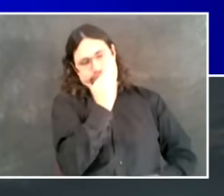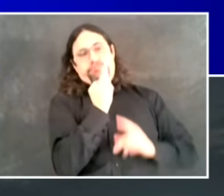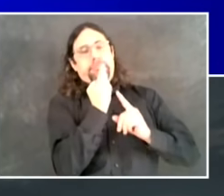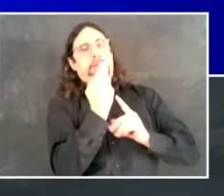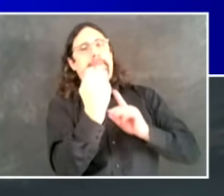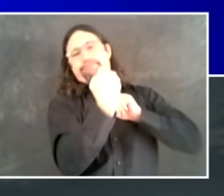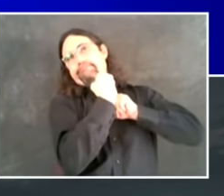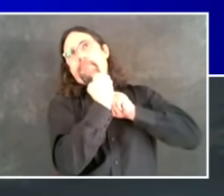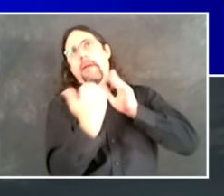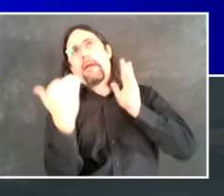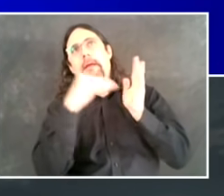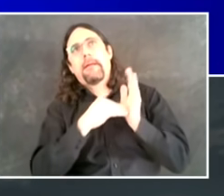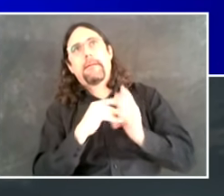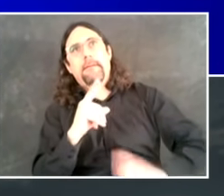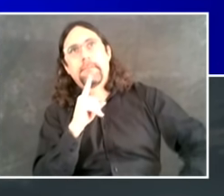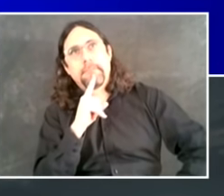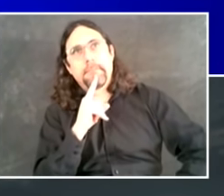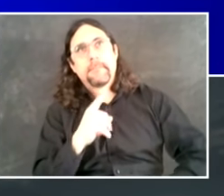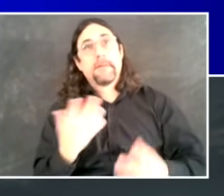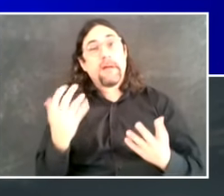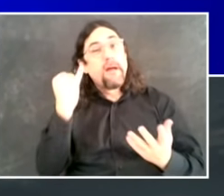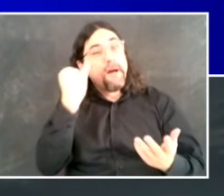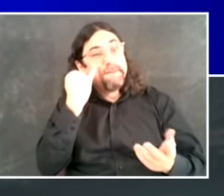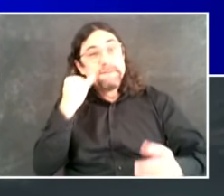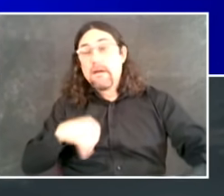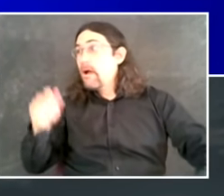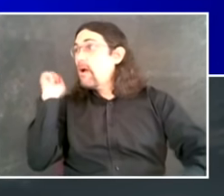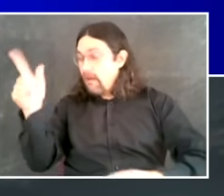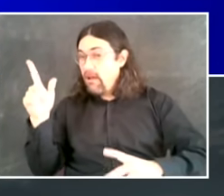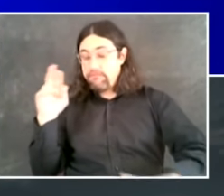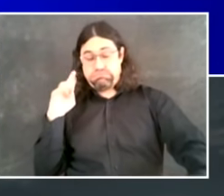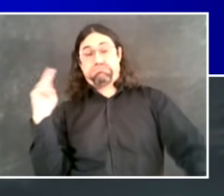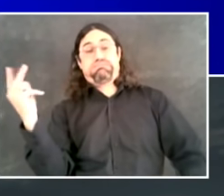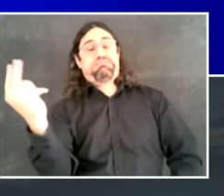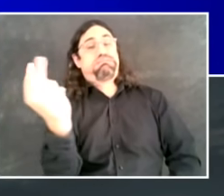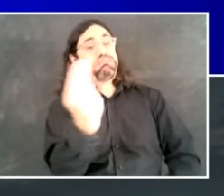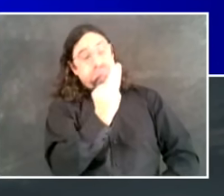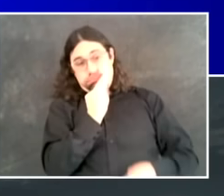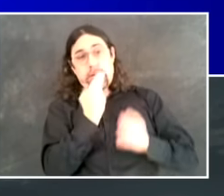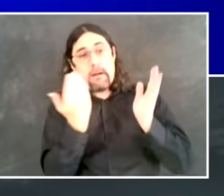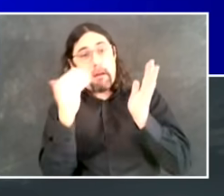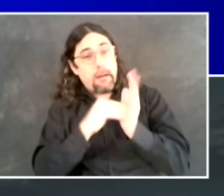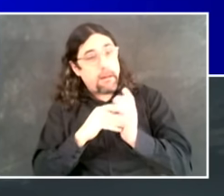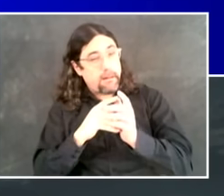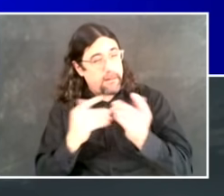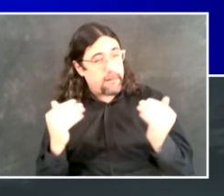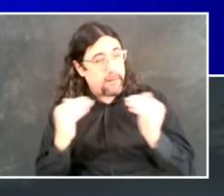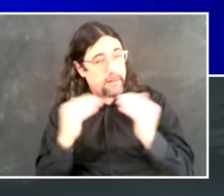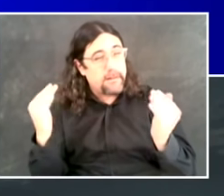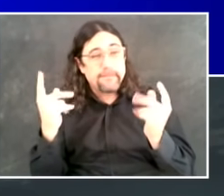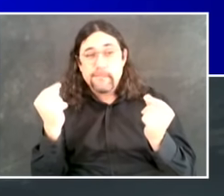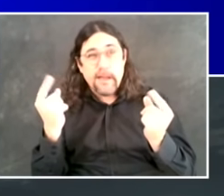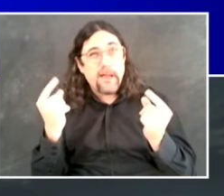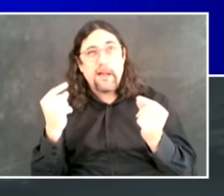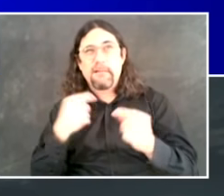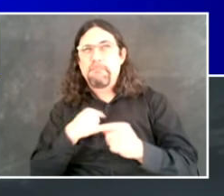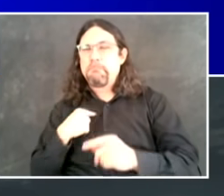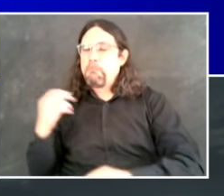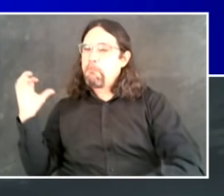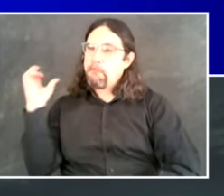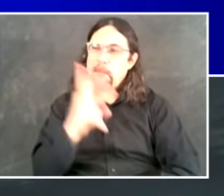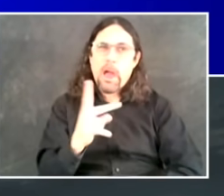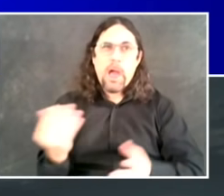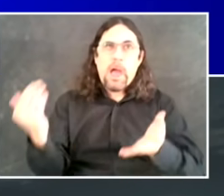what's happened in some other places where that's exactly the problem they had. They jumped too soon in various ways, and then their restart and recovery took a